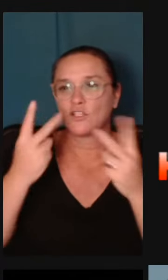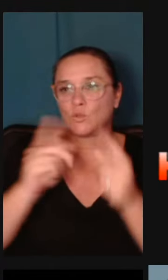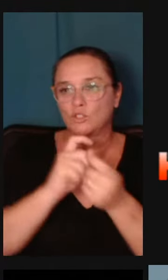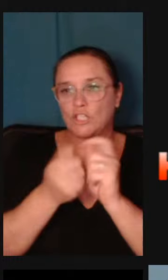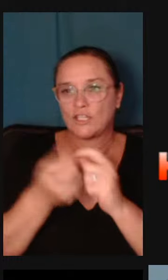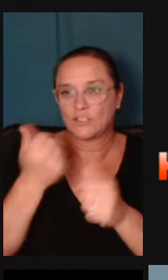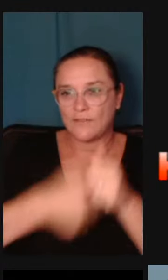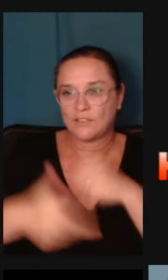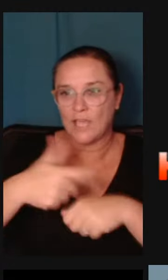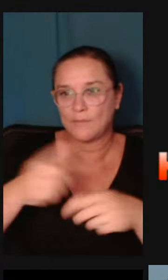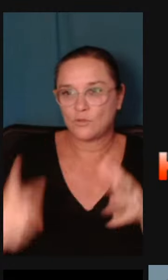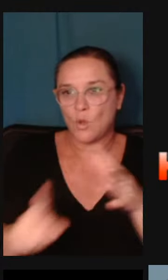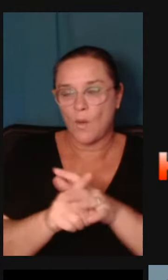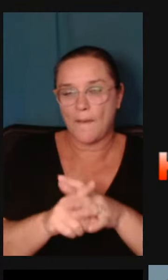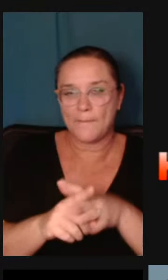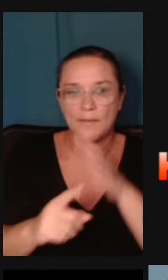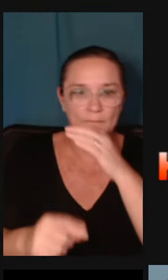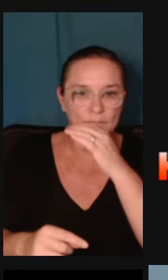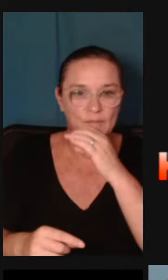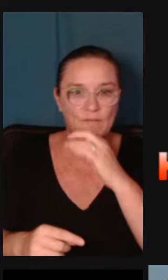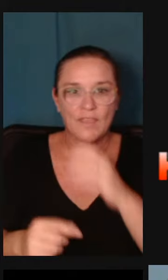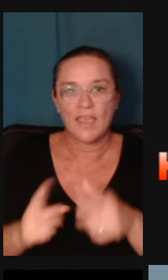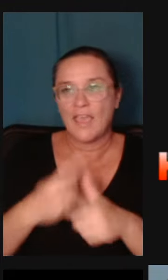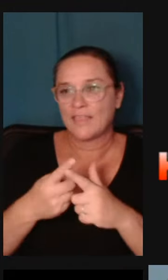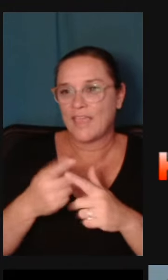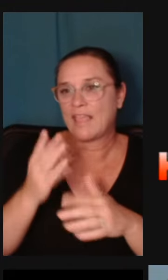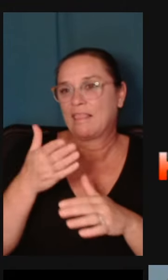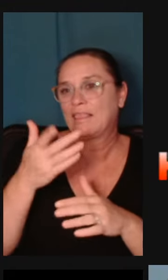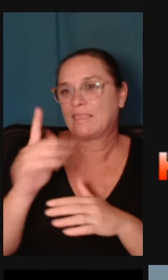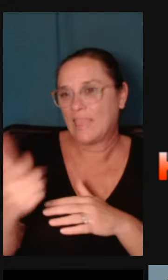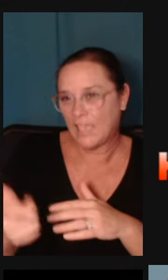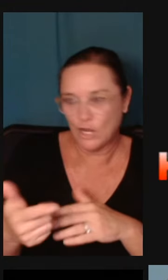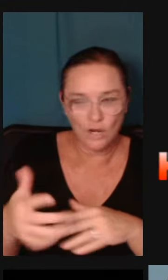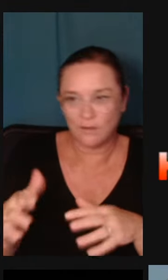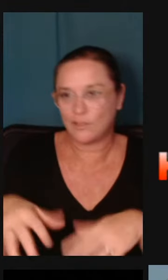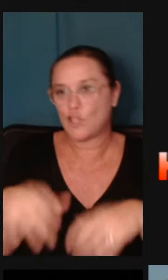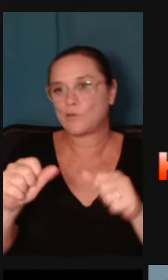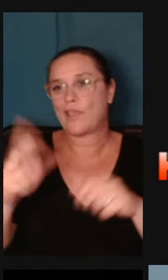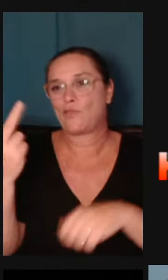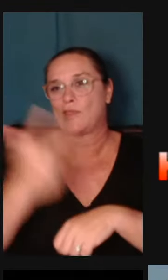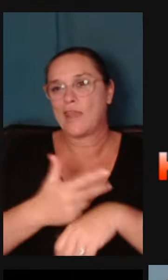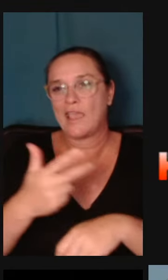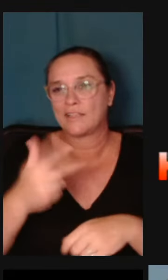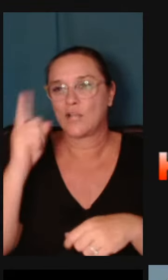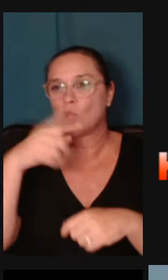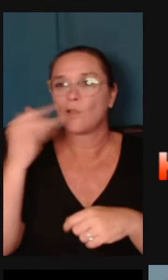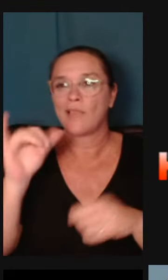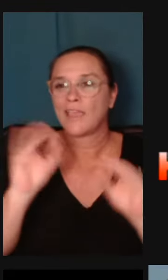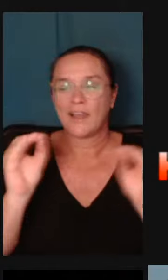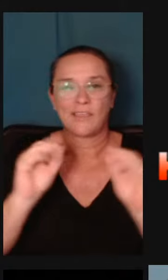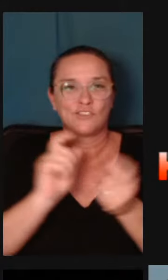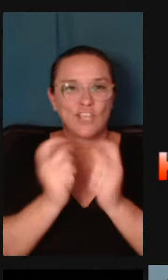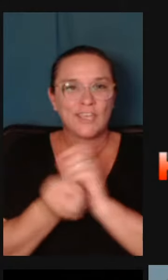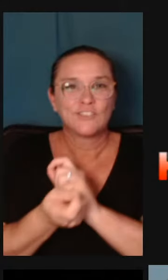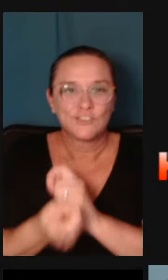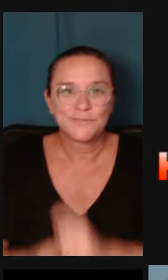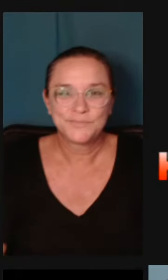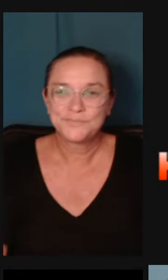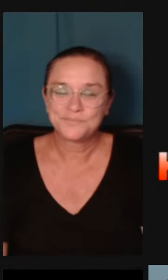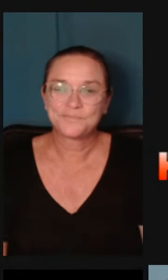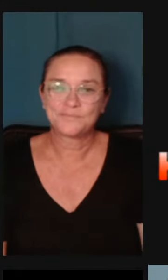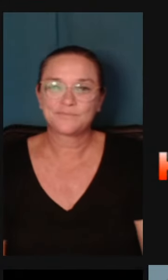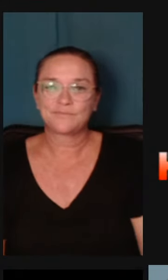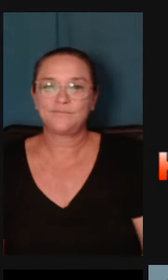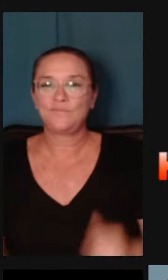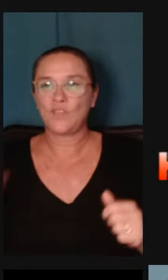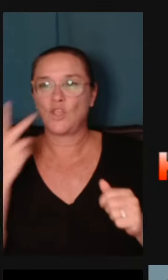site. Whereas right. Finished work, you spend 3 days in there and it doesn't look like you did anything. Yep. So you can tell how big it's going